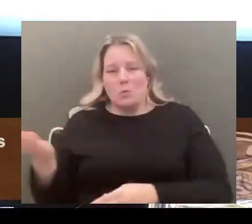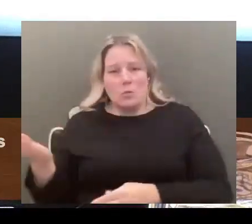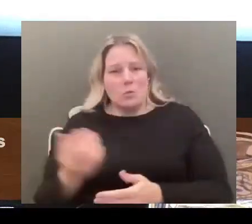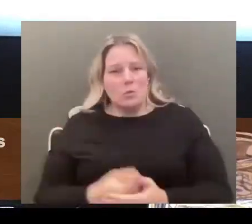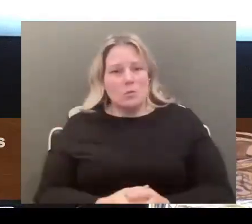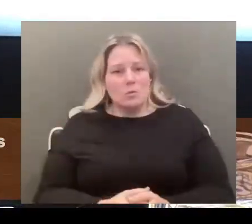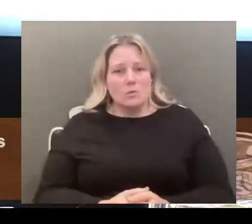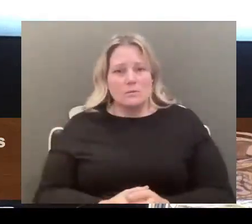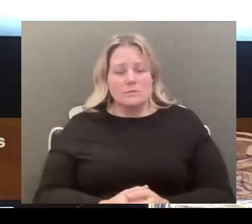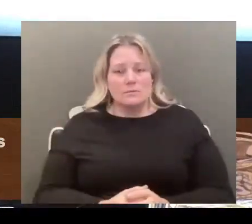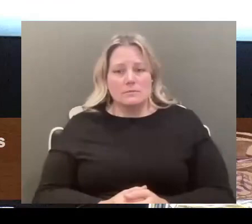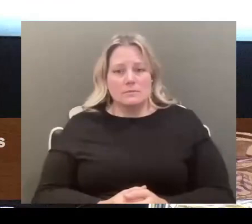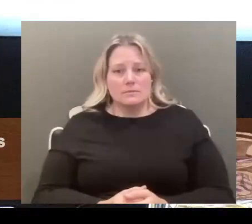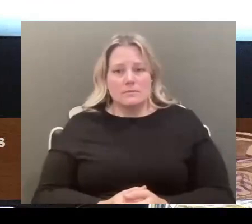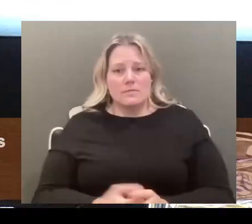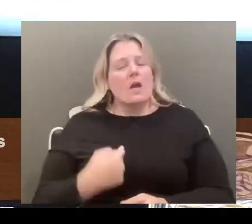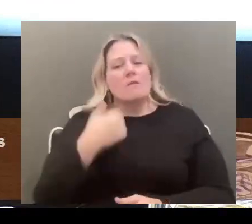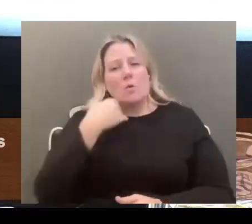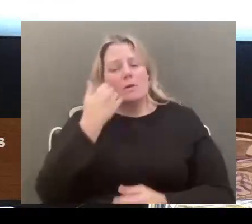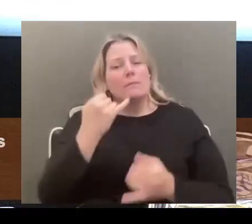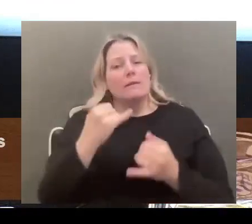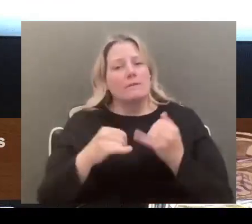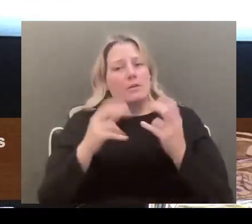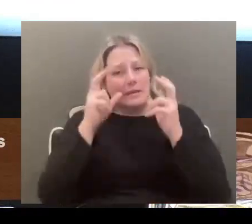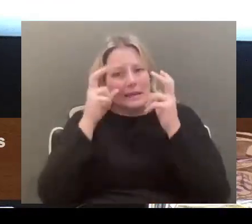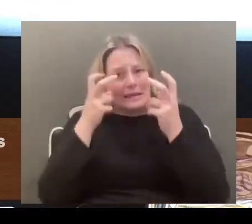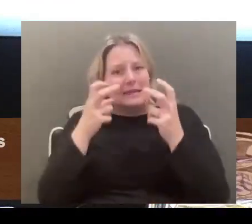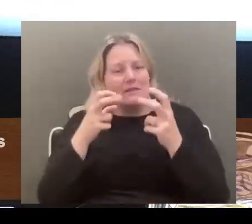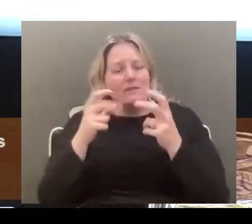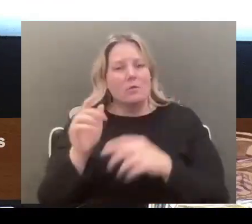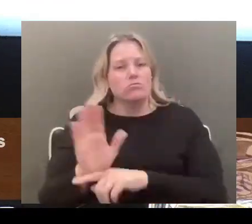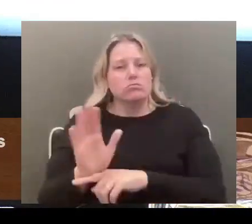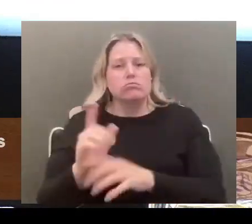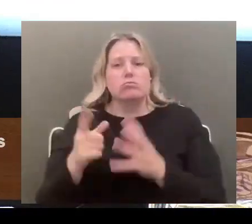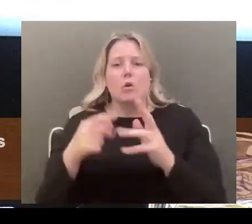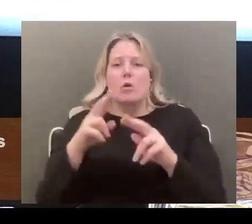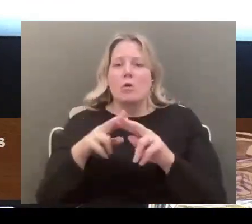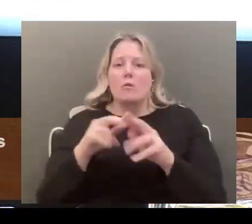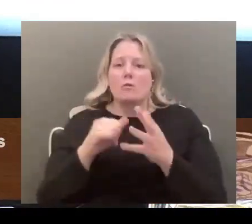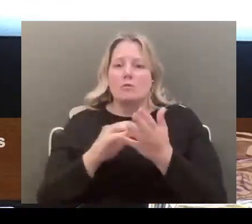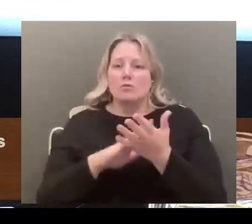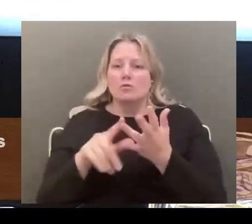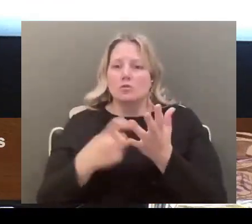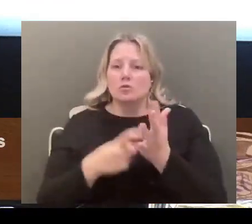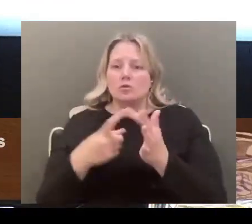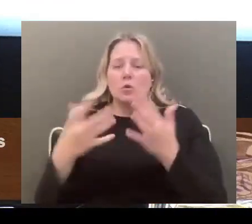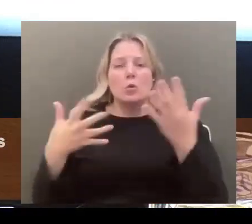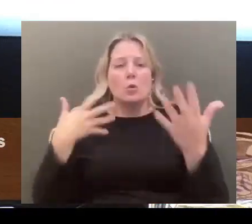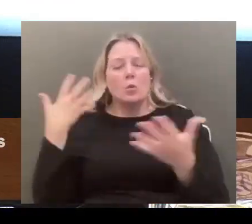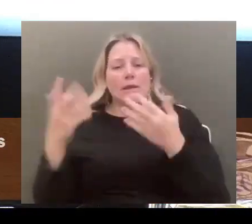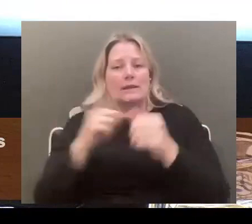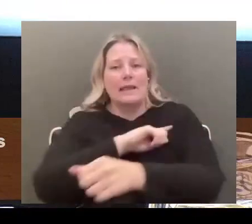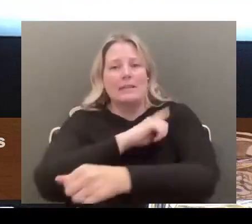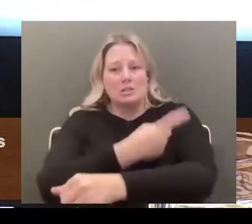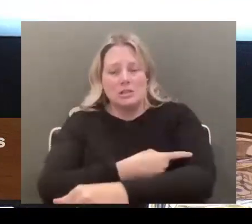I've been always very keen around offshore wind energy for us to strike a formal arrangement with the Commonwealth